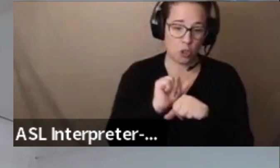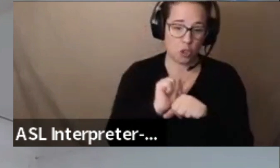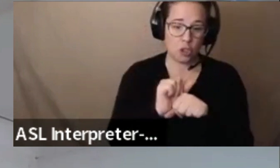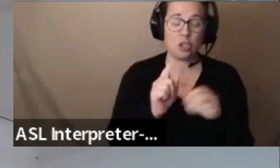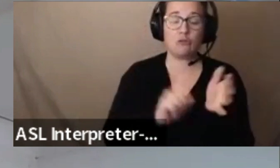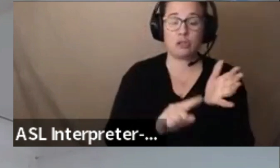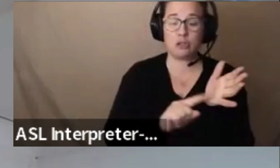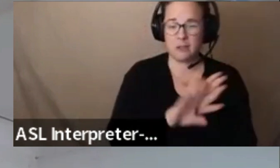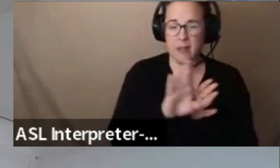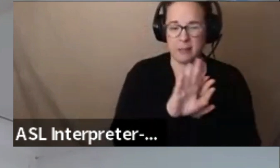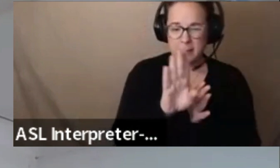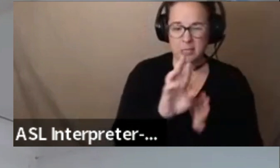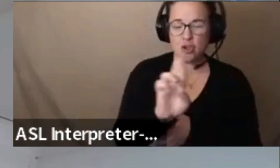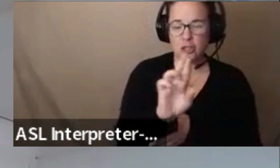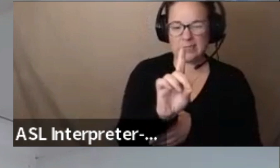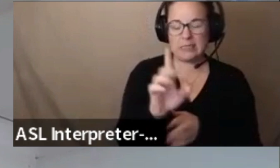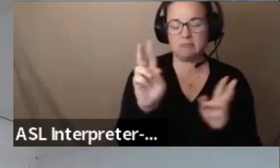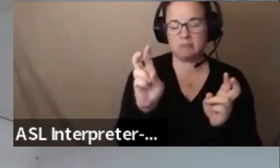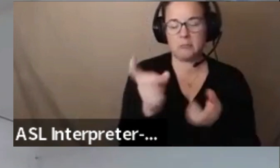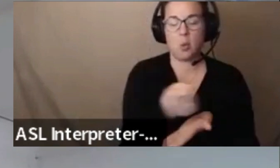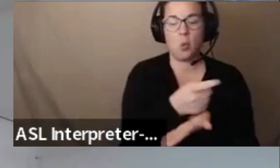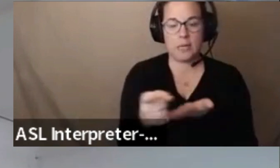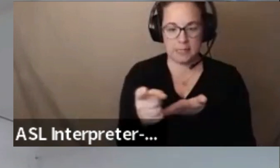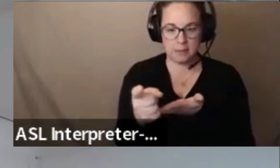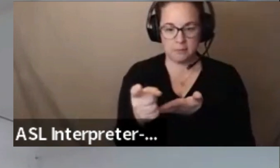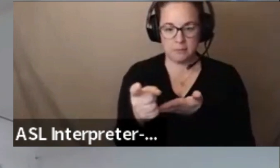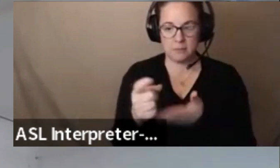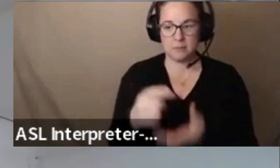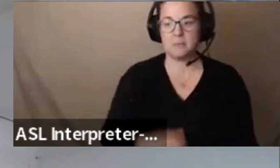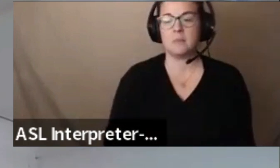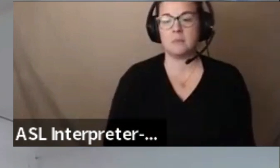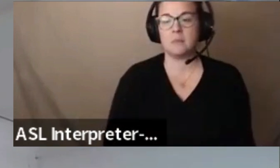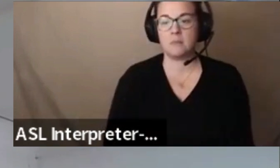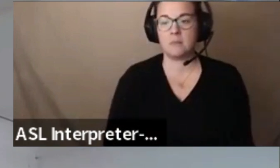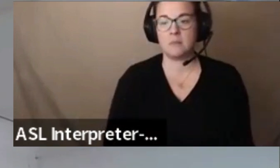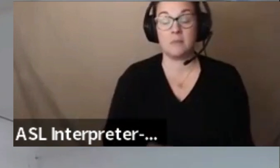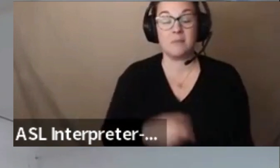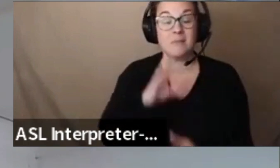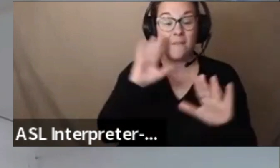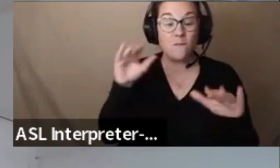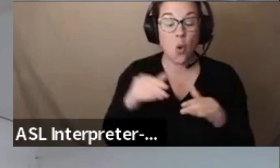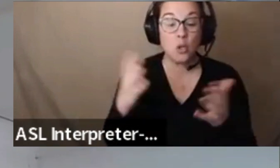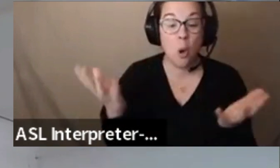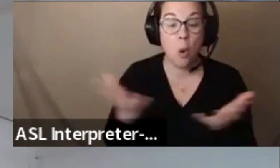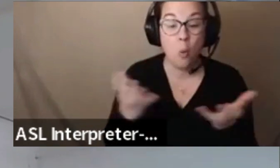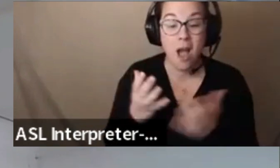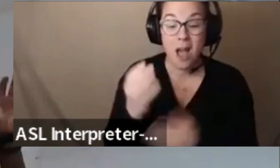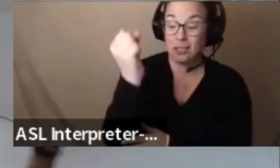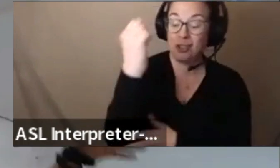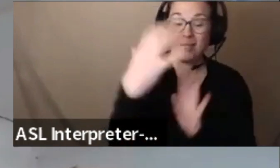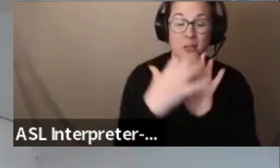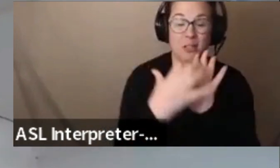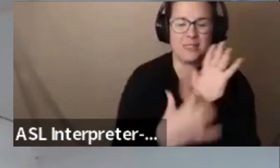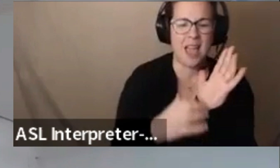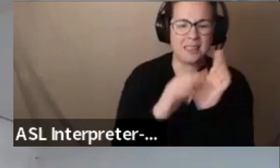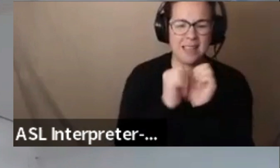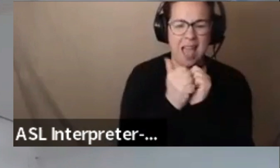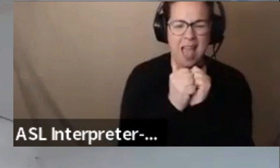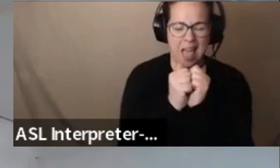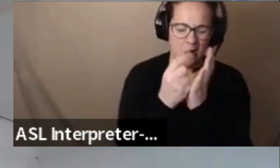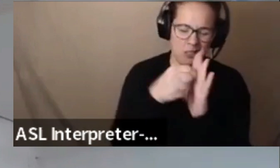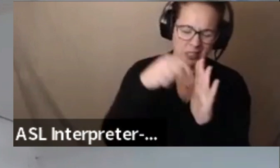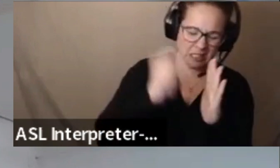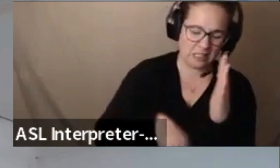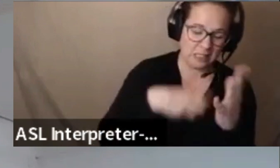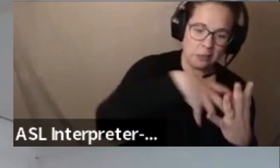and development week, all around queering a Shakespeare text around the country.